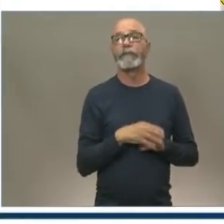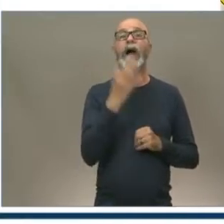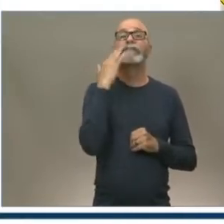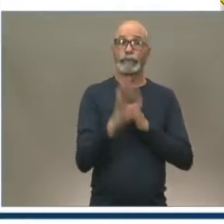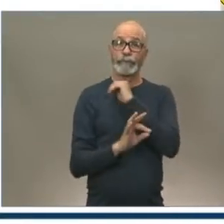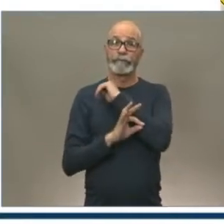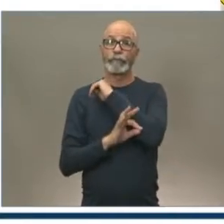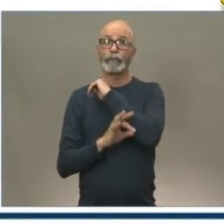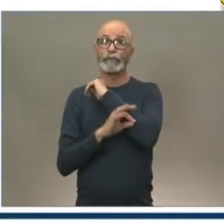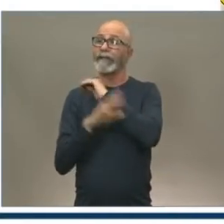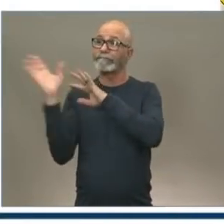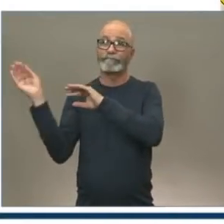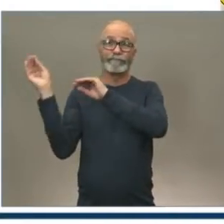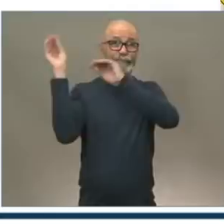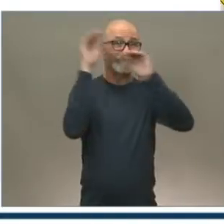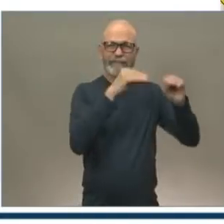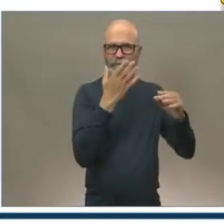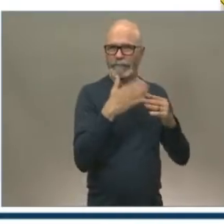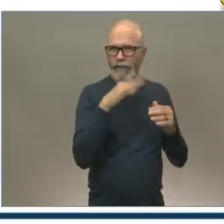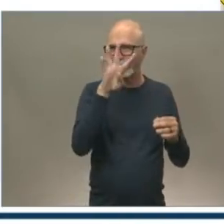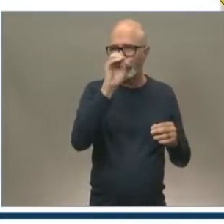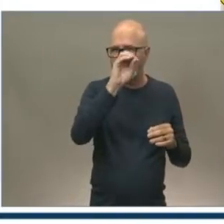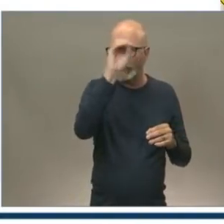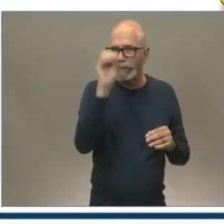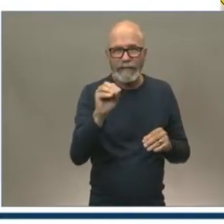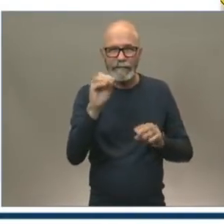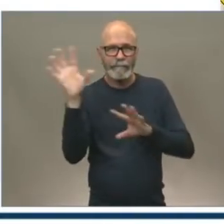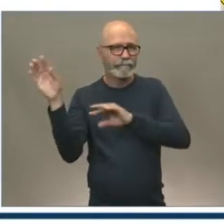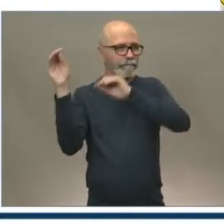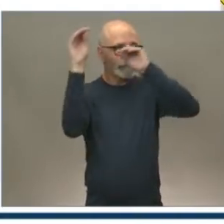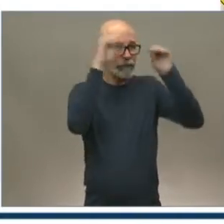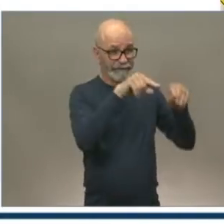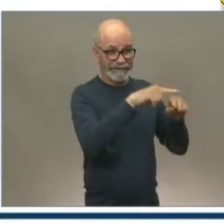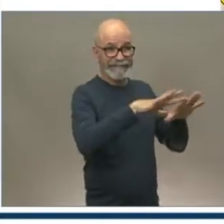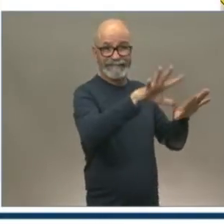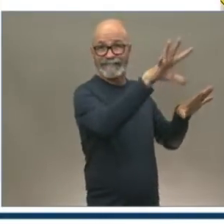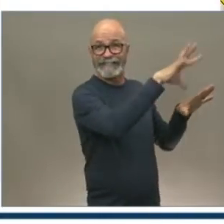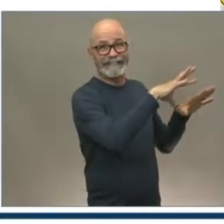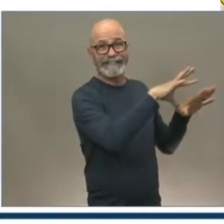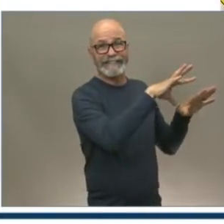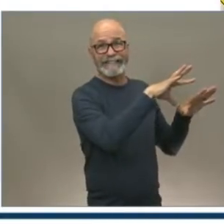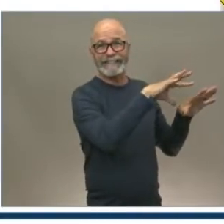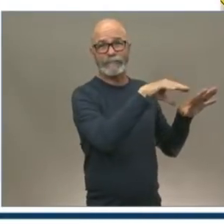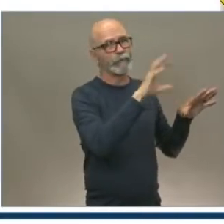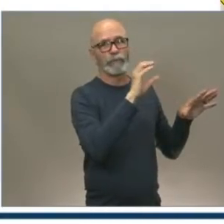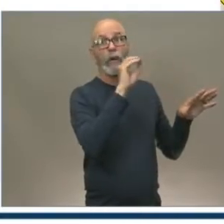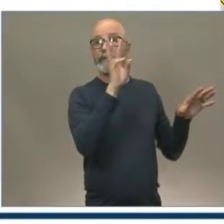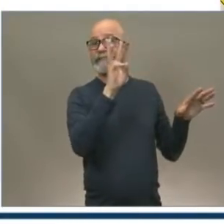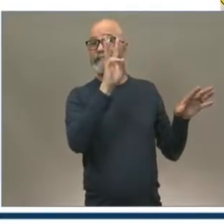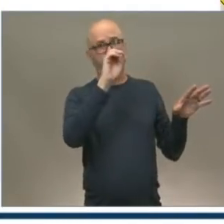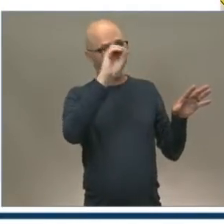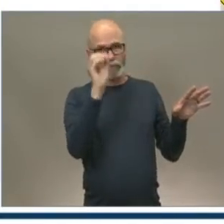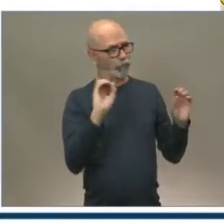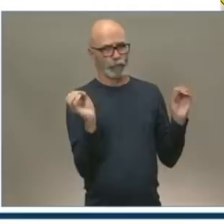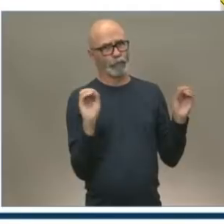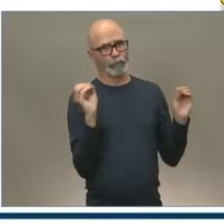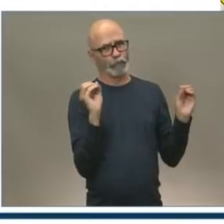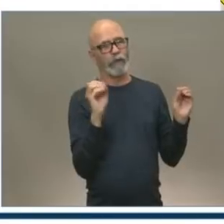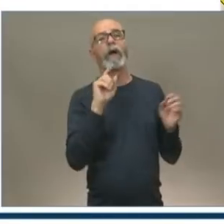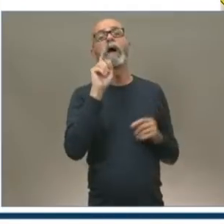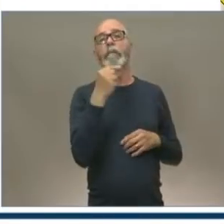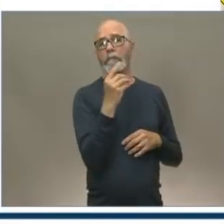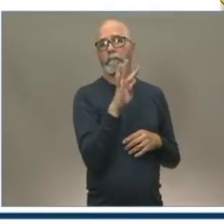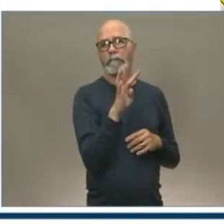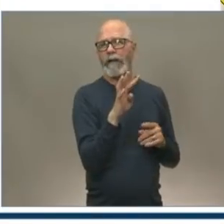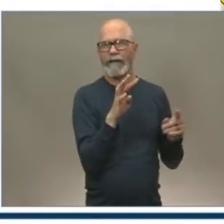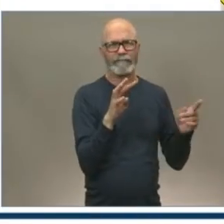have, and that means 60% are not. And you also talked about evidence of people not quarantined. What